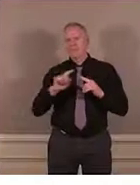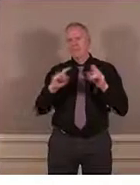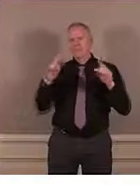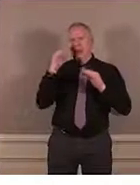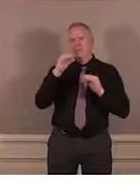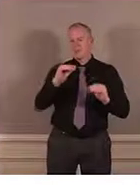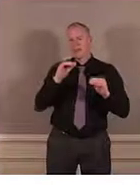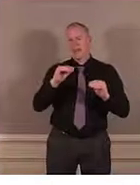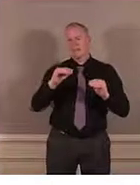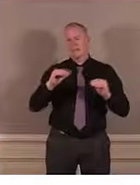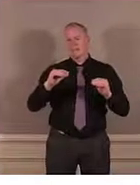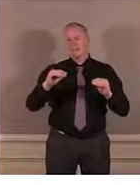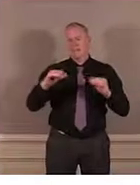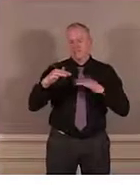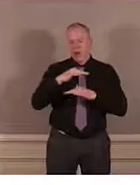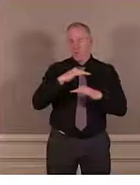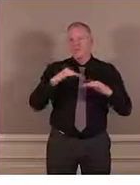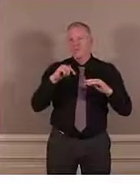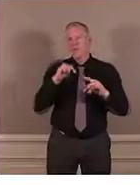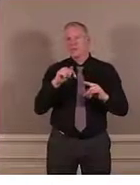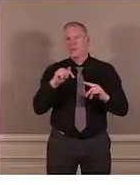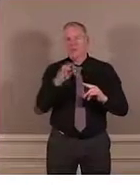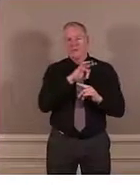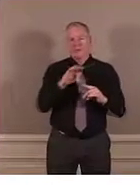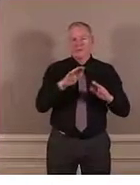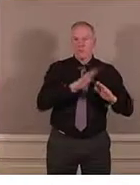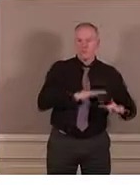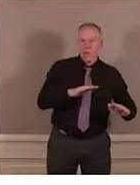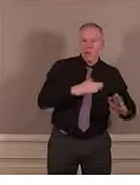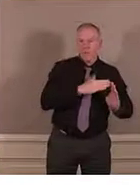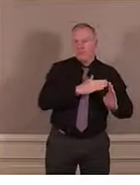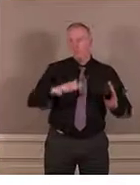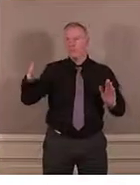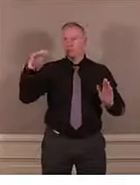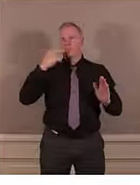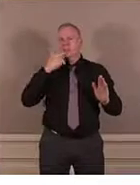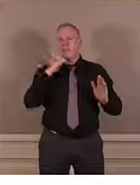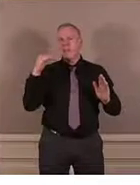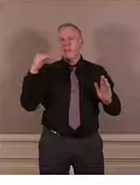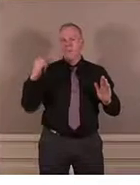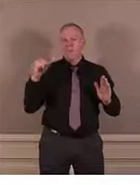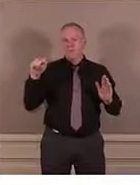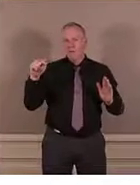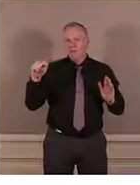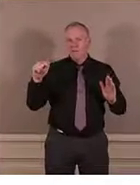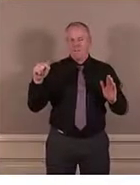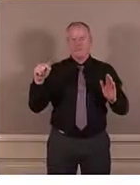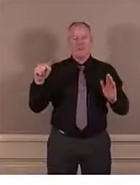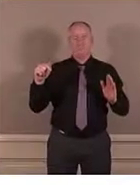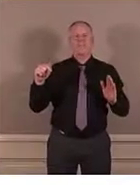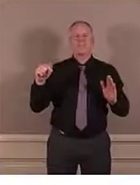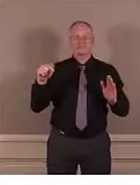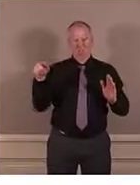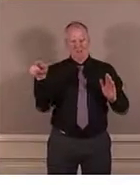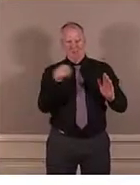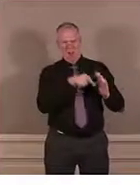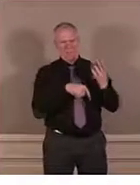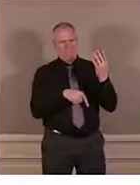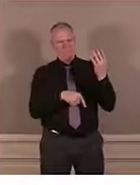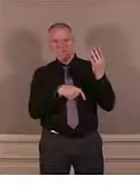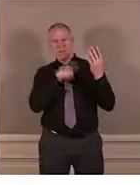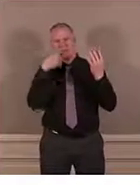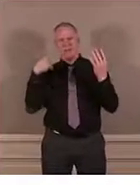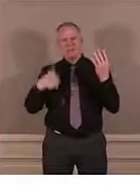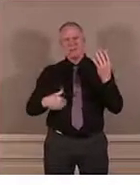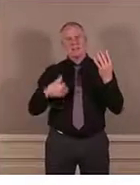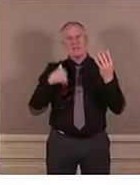different educational settings, right from primary school up to primary. And I think consistently the panel